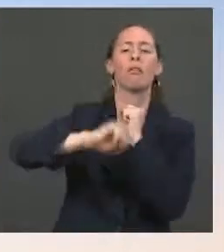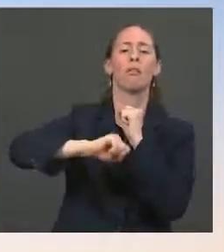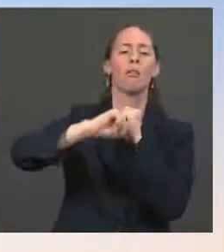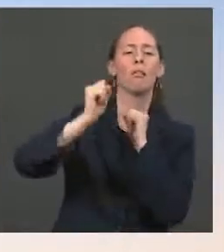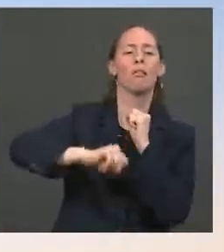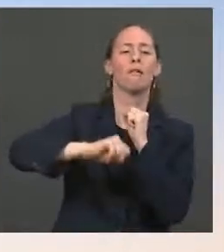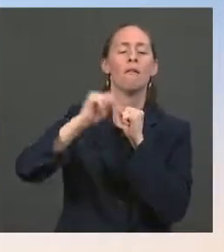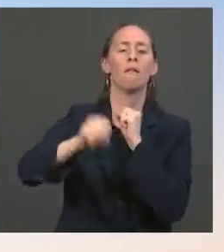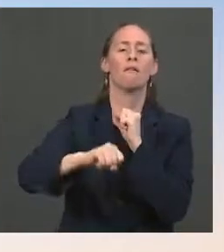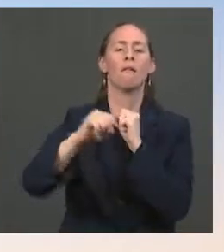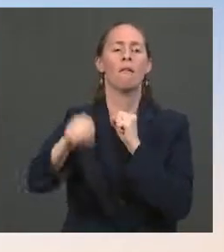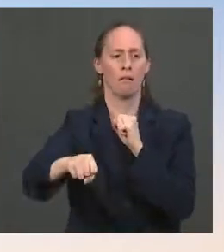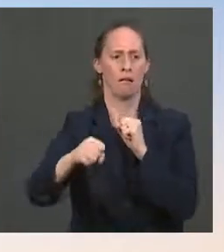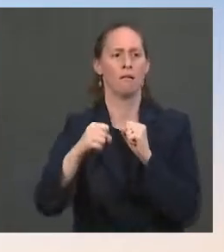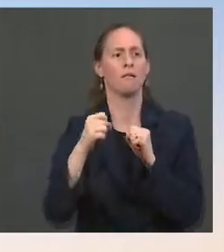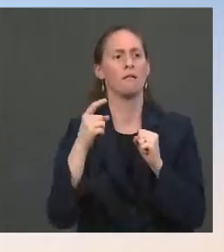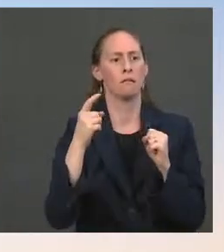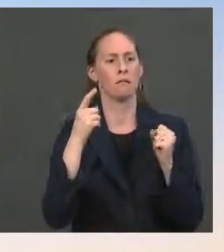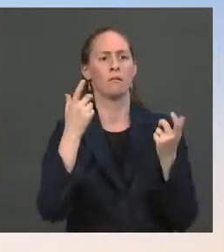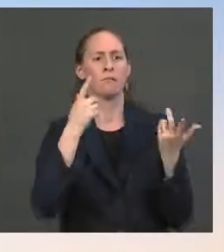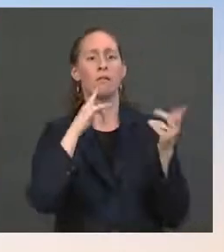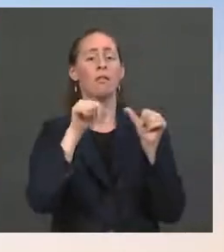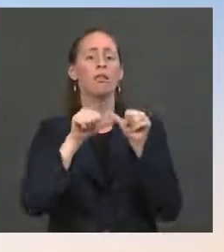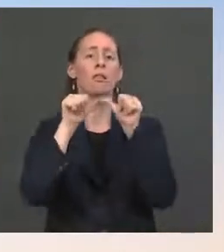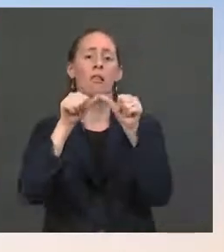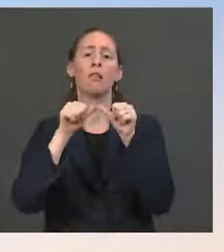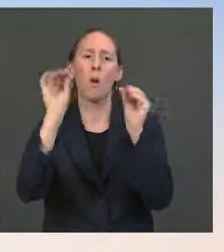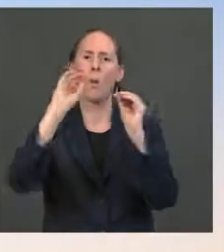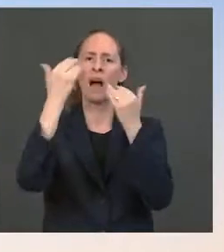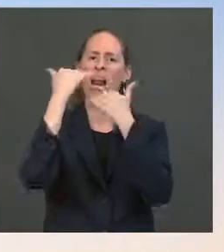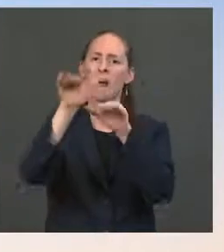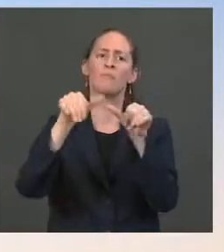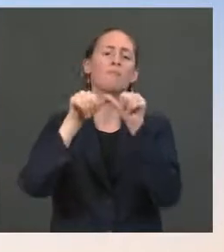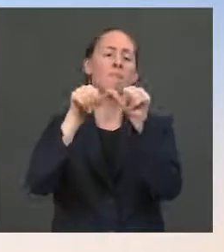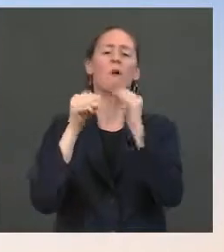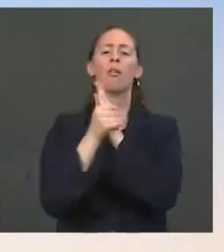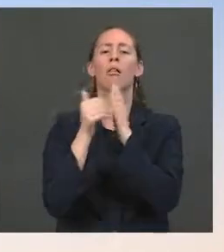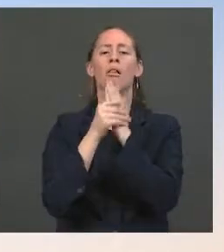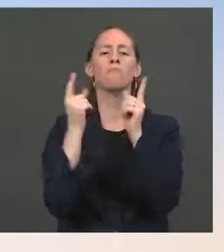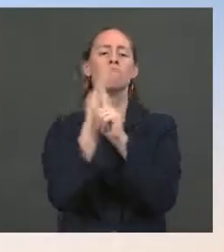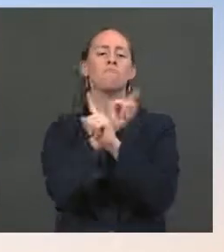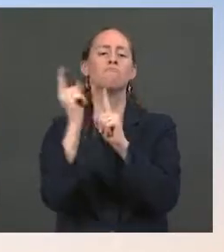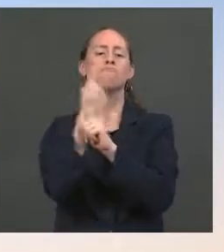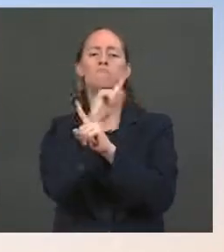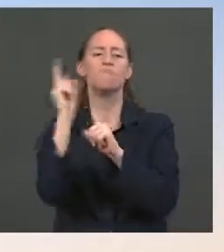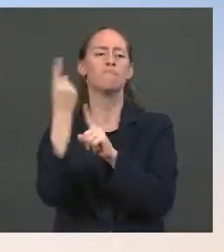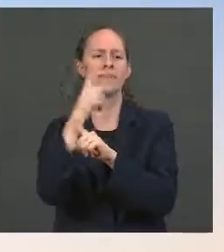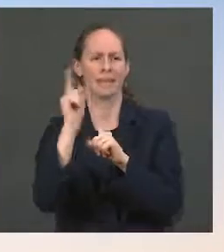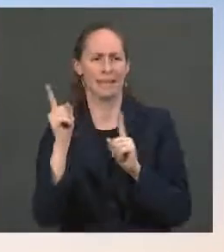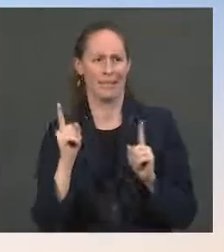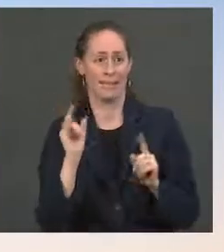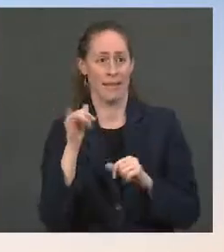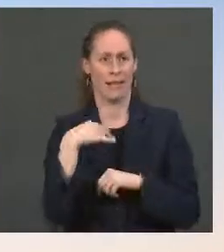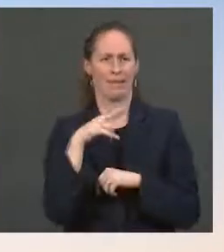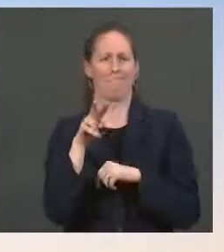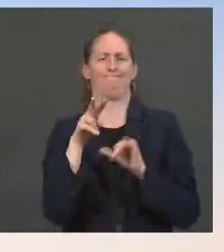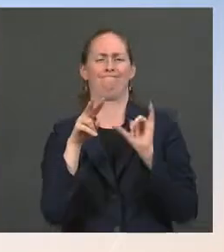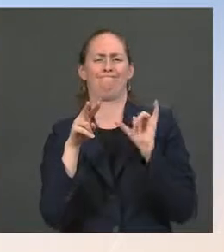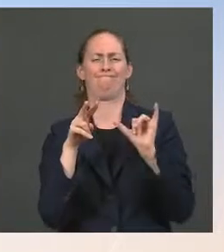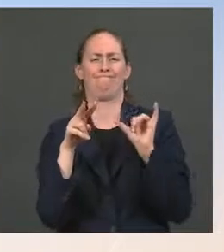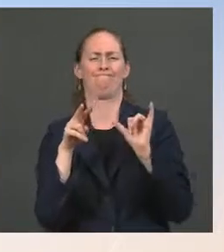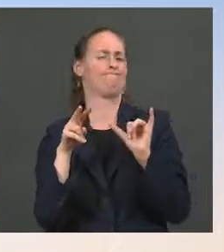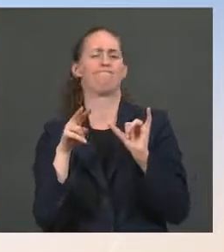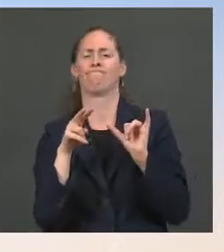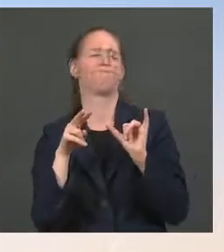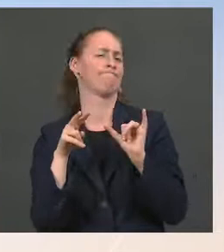can be unlimited. That's how the process and rule works. So to us, that doesn't make sense as the preference. We're not ruling out options, but